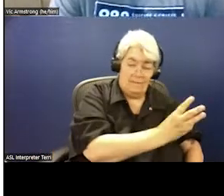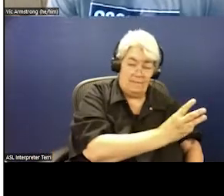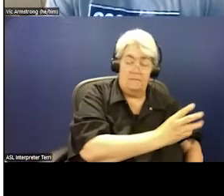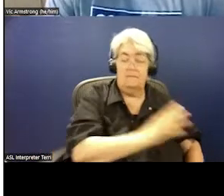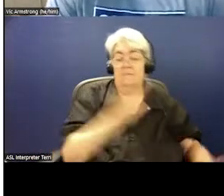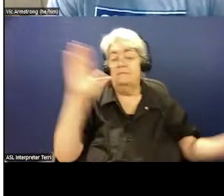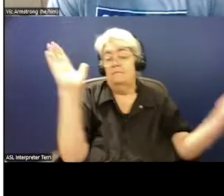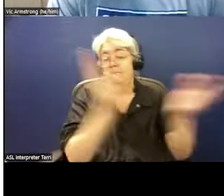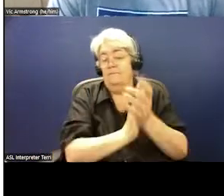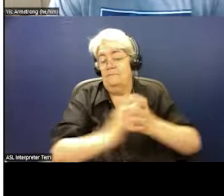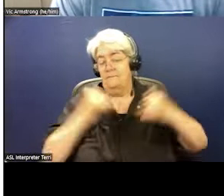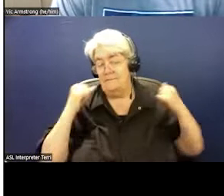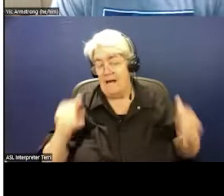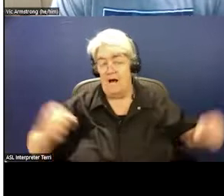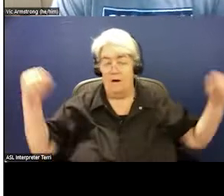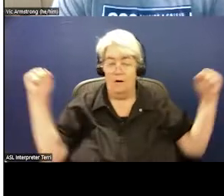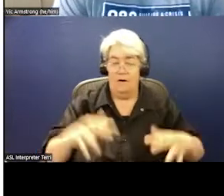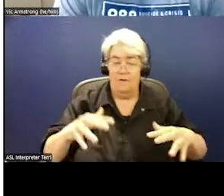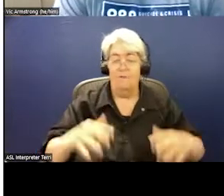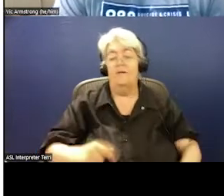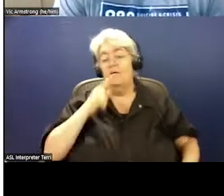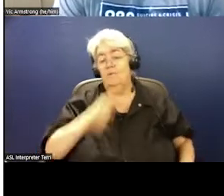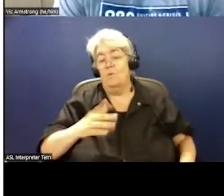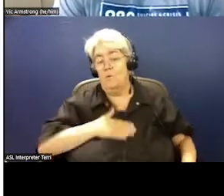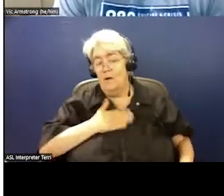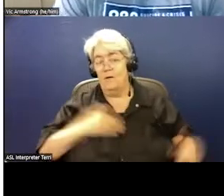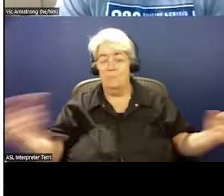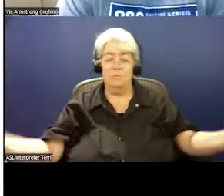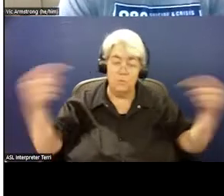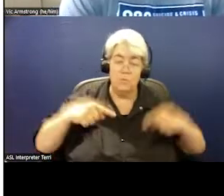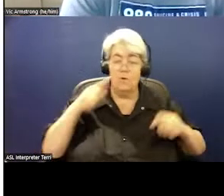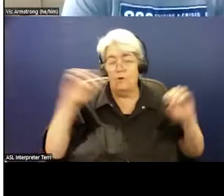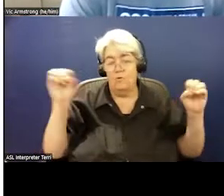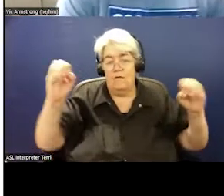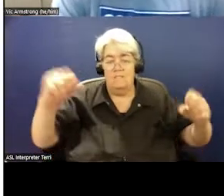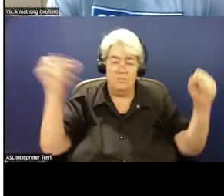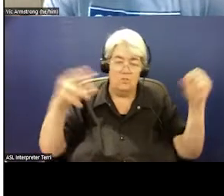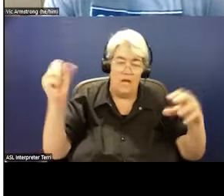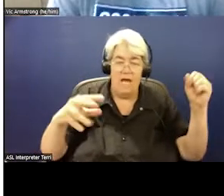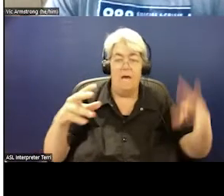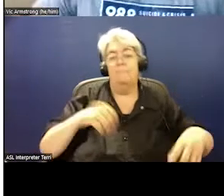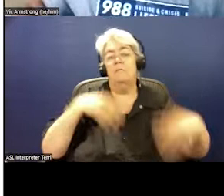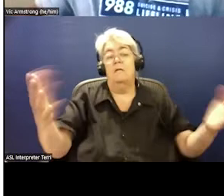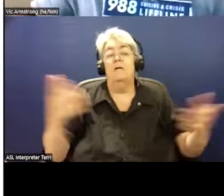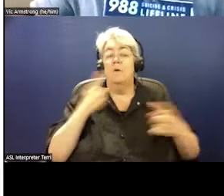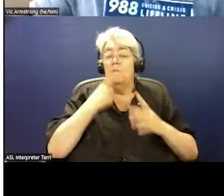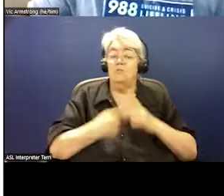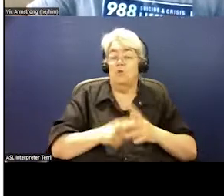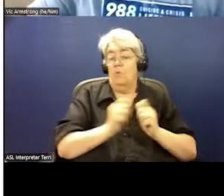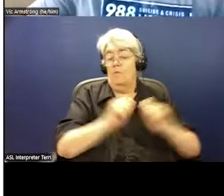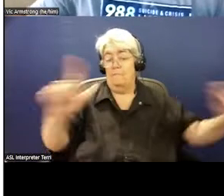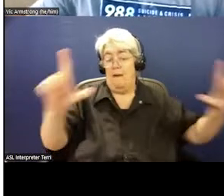be jamming. Welcome to our Crisis Jam. As you see, we start with our map showing us